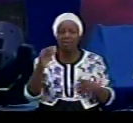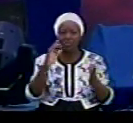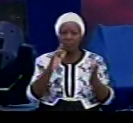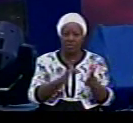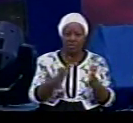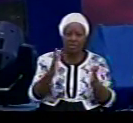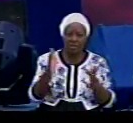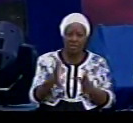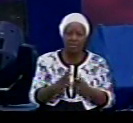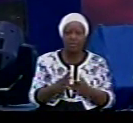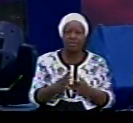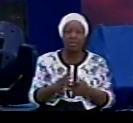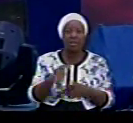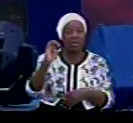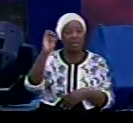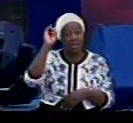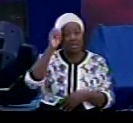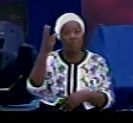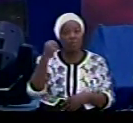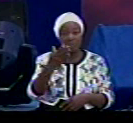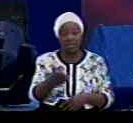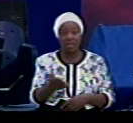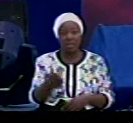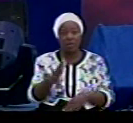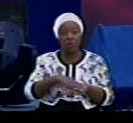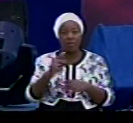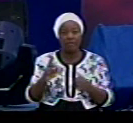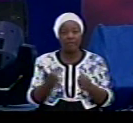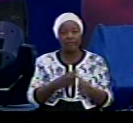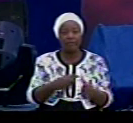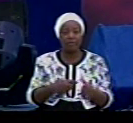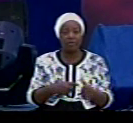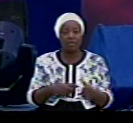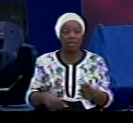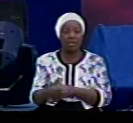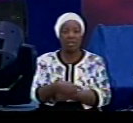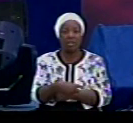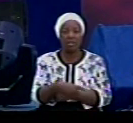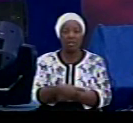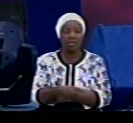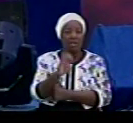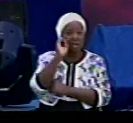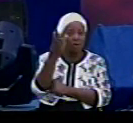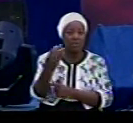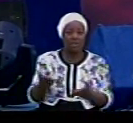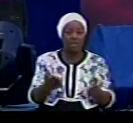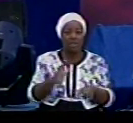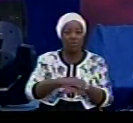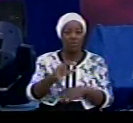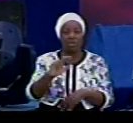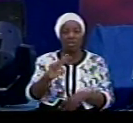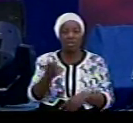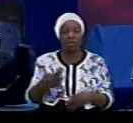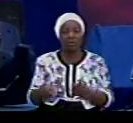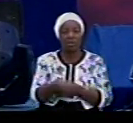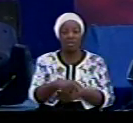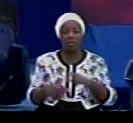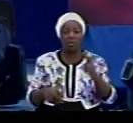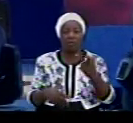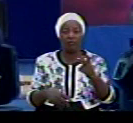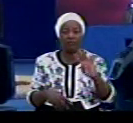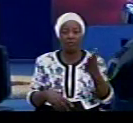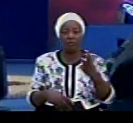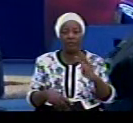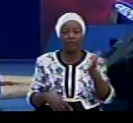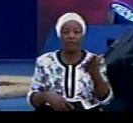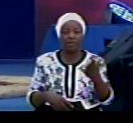He was here on the first day. He was here on the second day. On the third, on the fourth, on the fifth, he